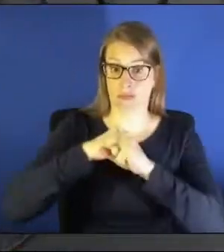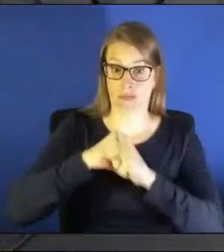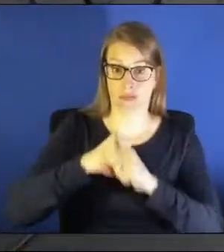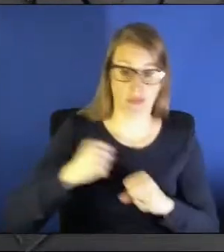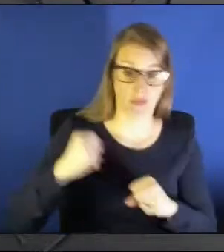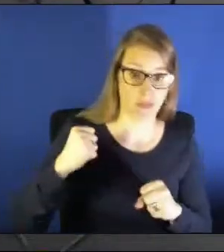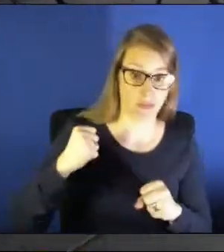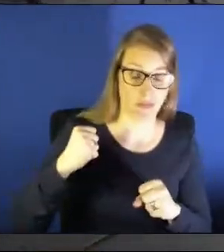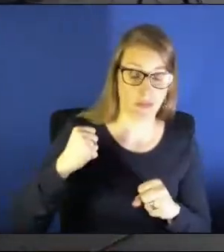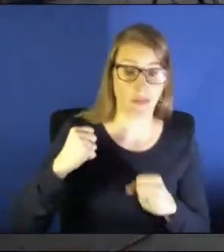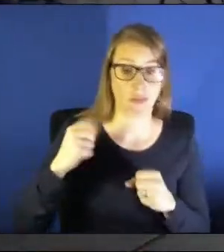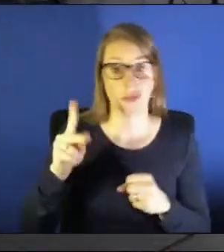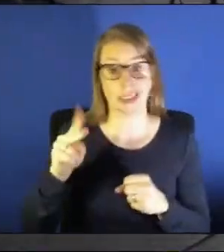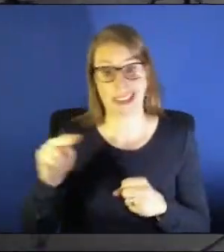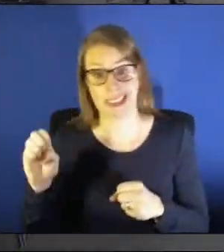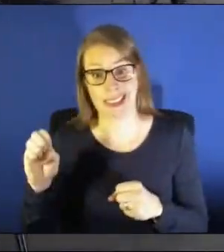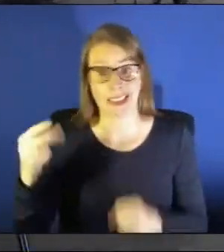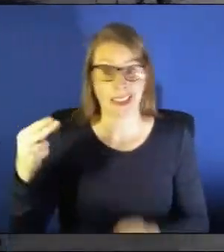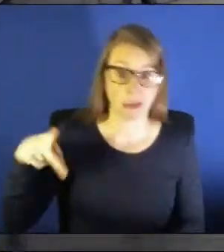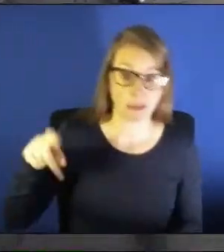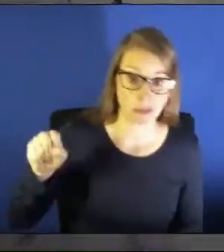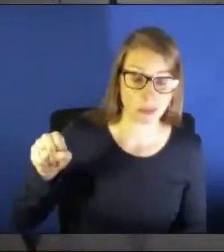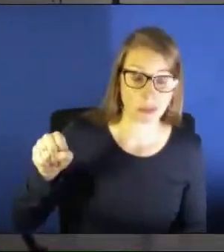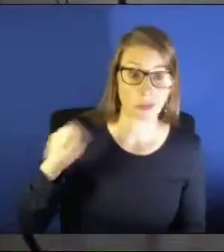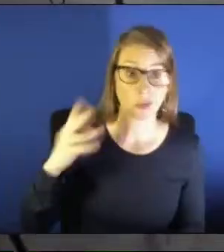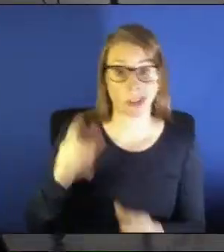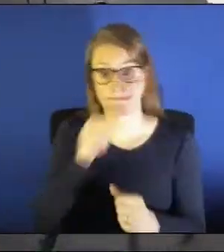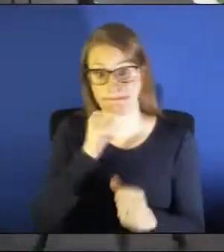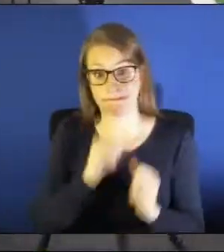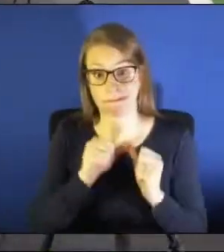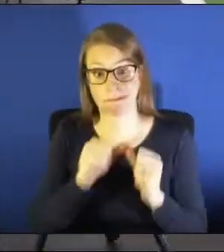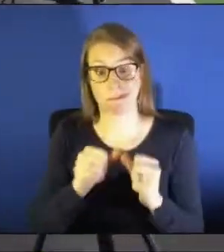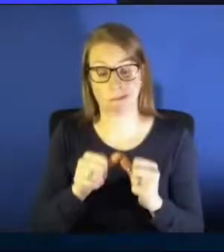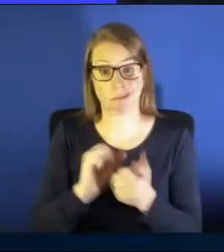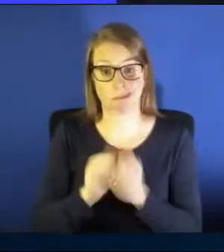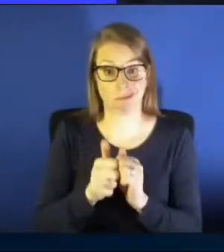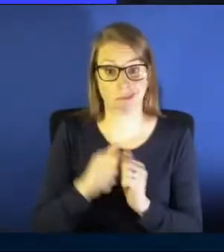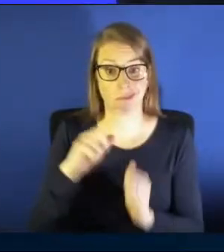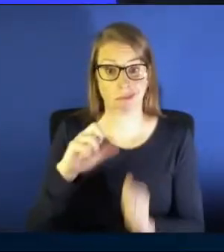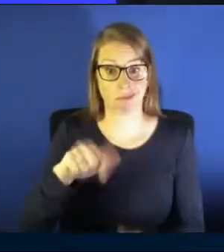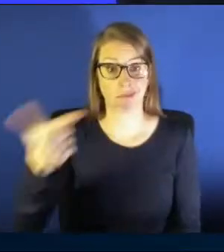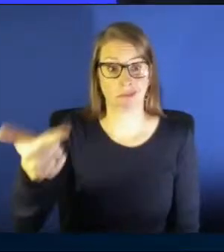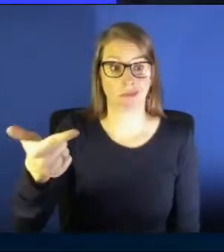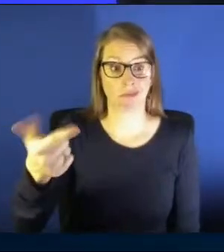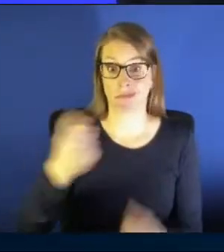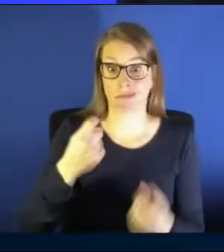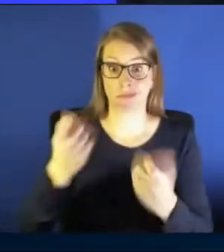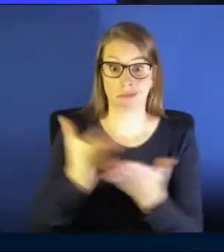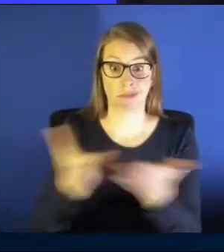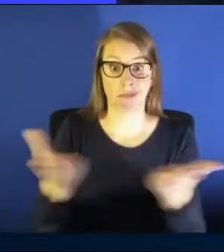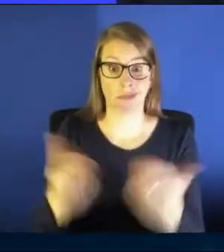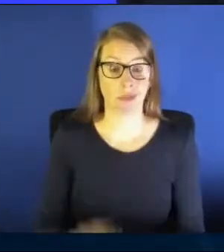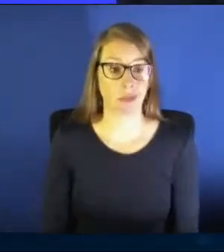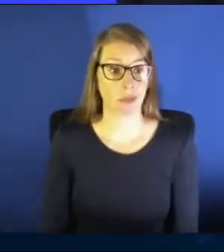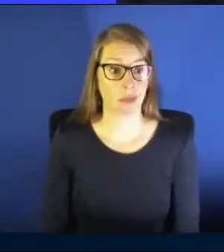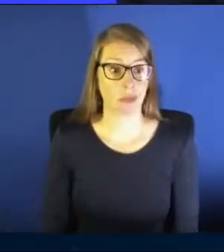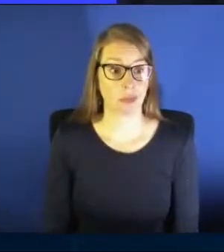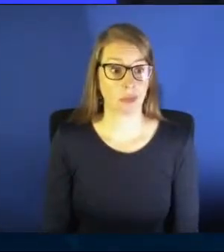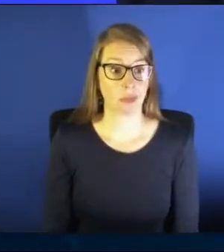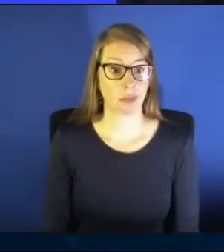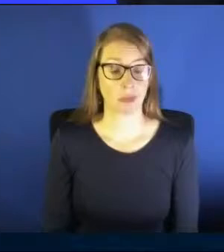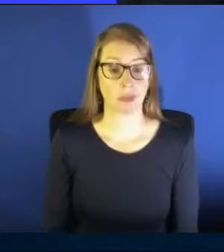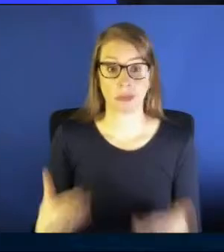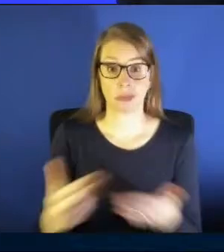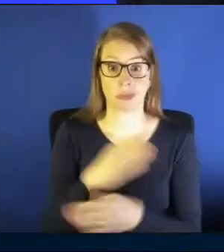joints, protect it all so you can keep doing the sports that you love. I'm going to toss it back to you in the studio. Any questions, guys? Yeah, well, first of all, that's new level reporting. You're on